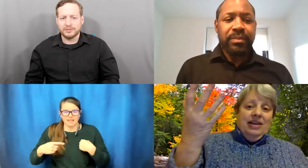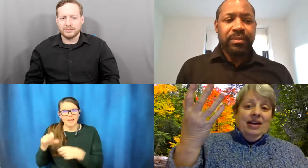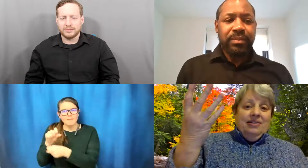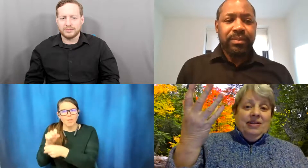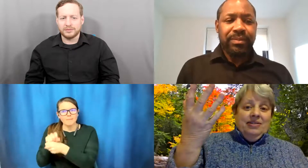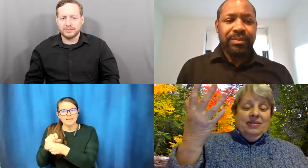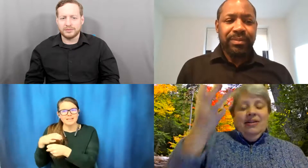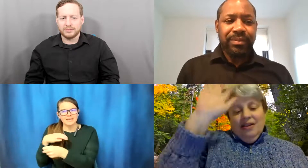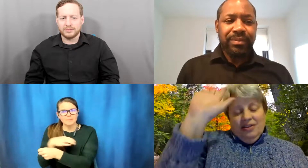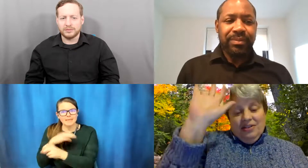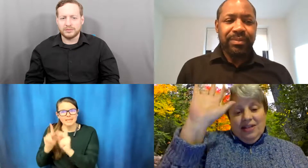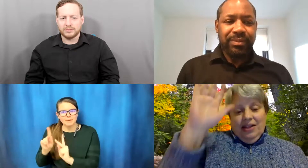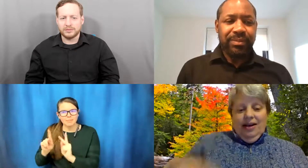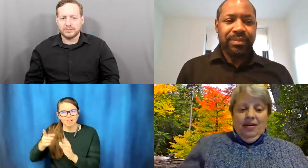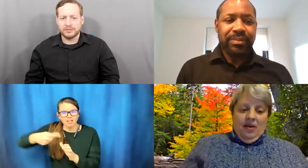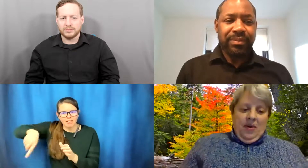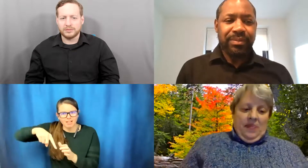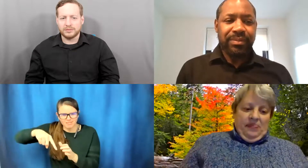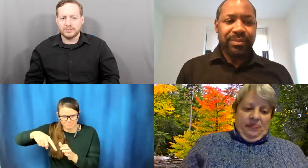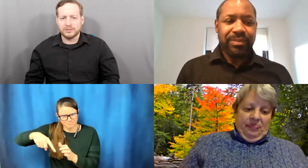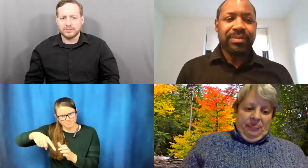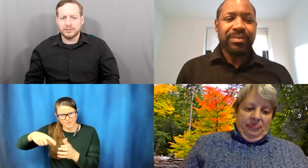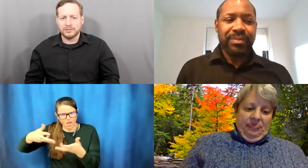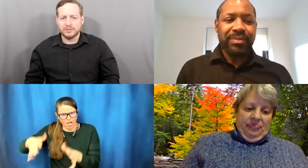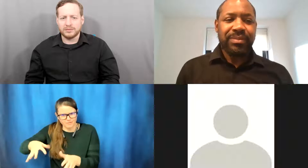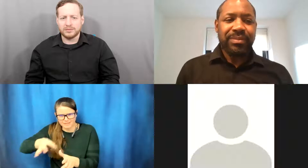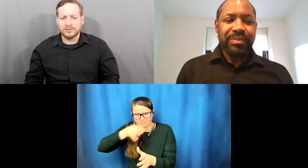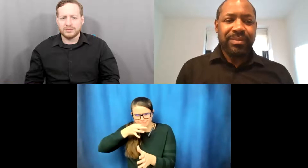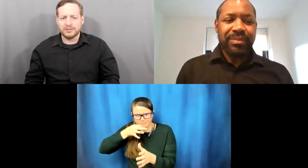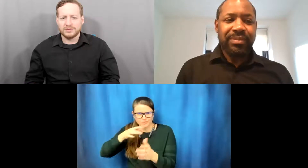tech access. I'll just say that.